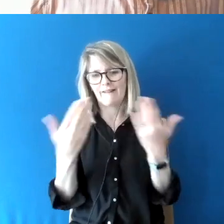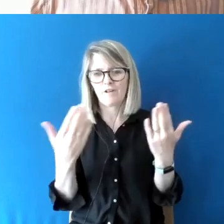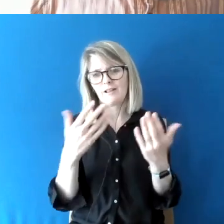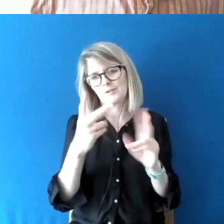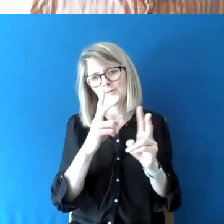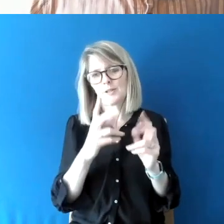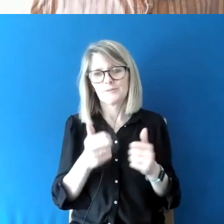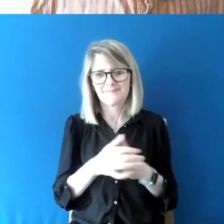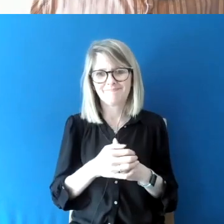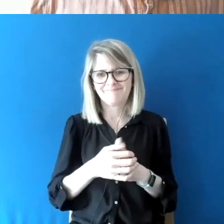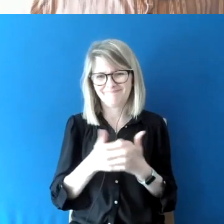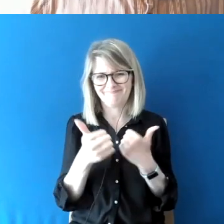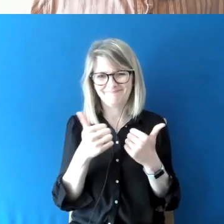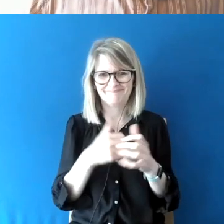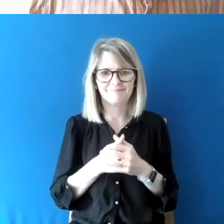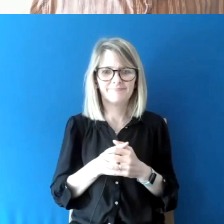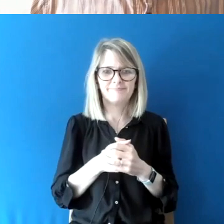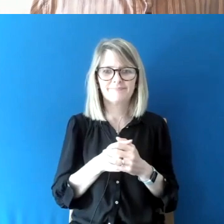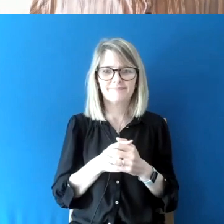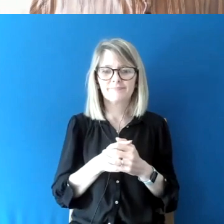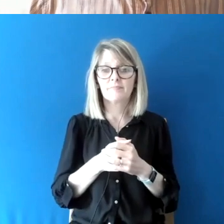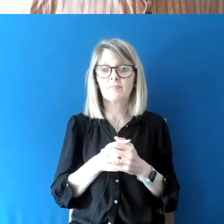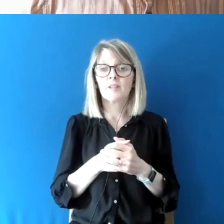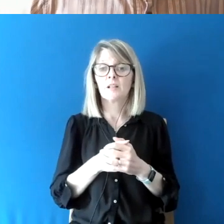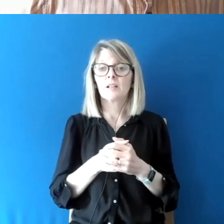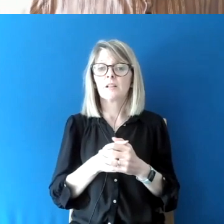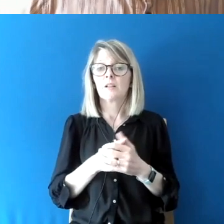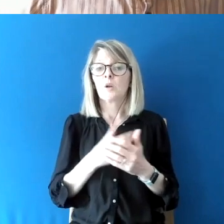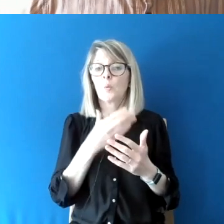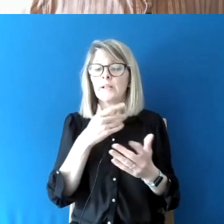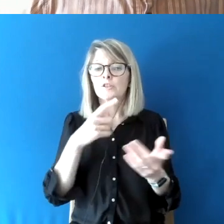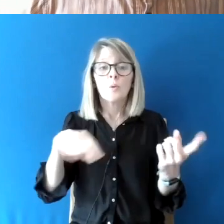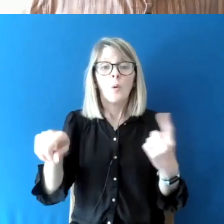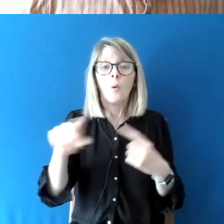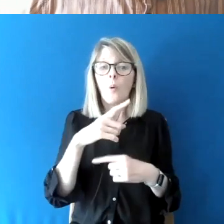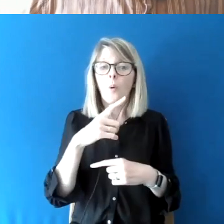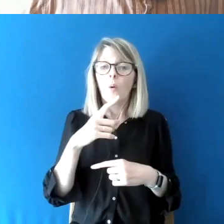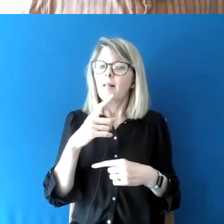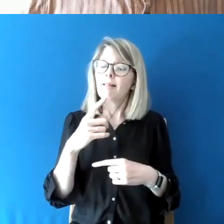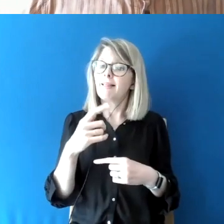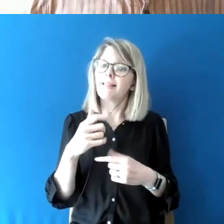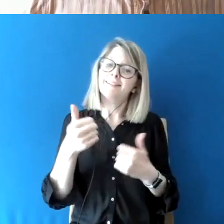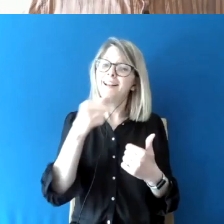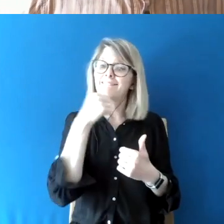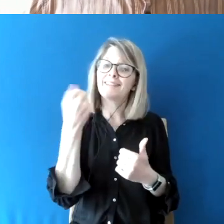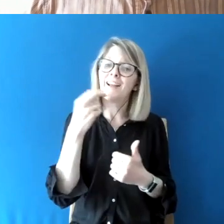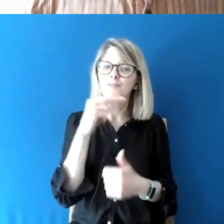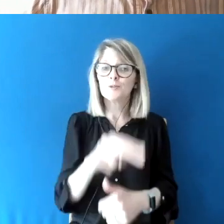So I wish you all a lovely rest of the afternoon.